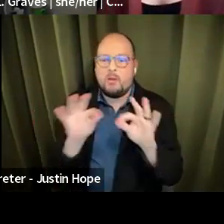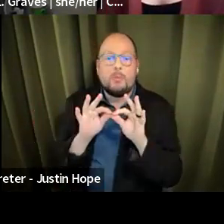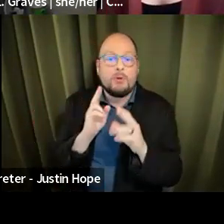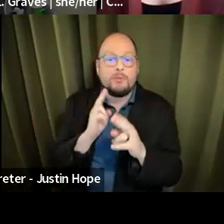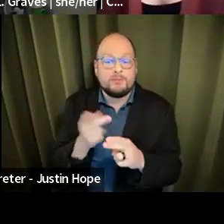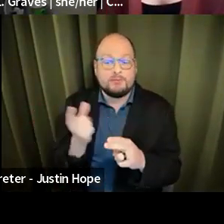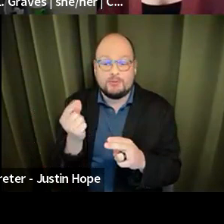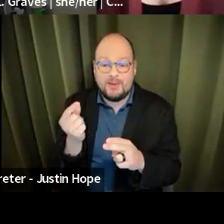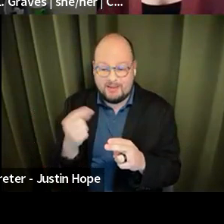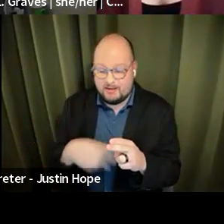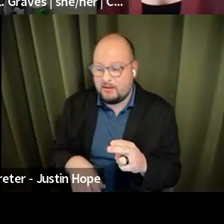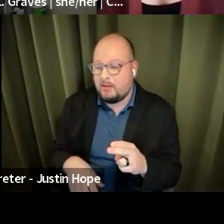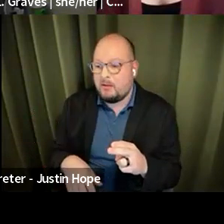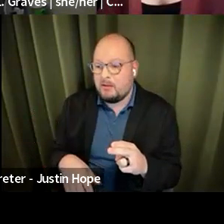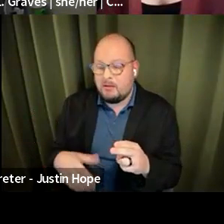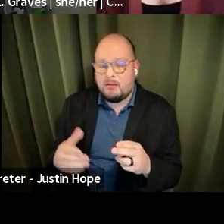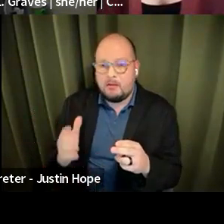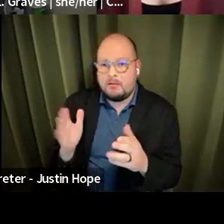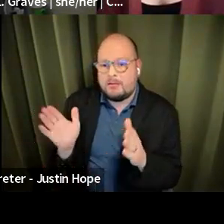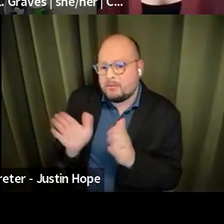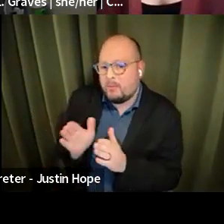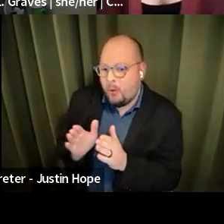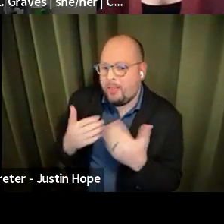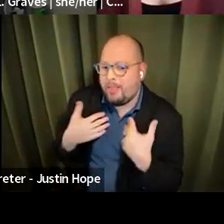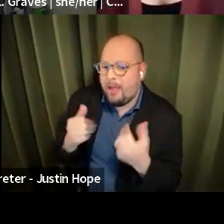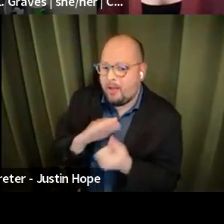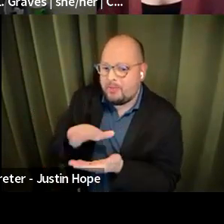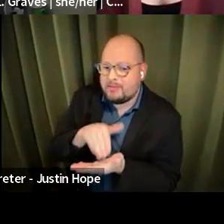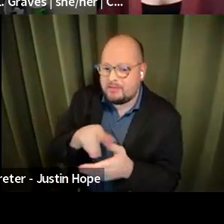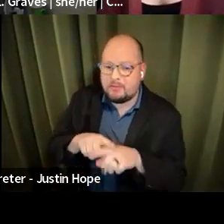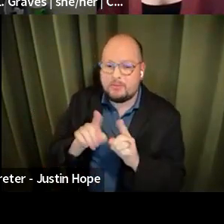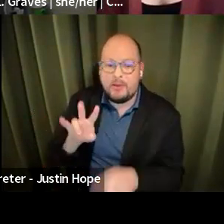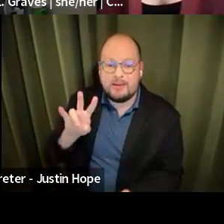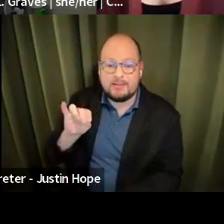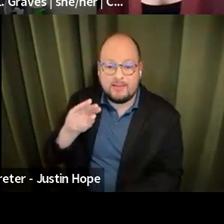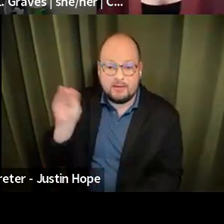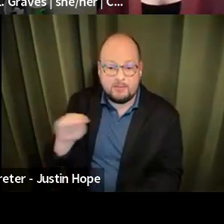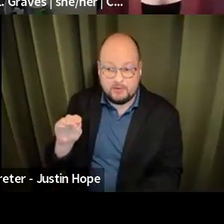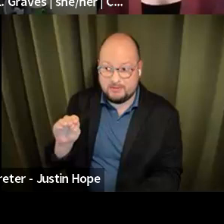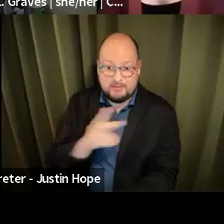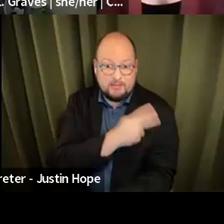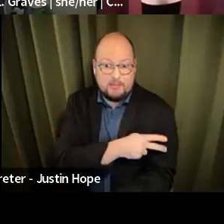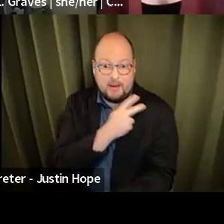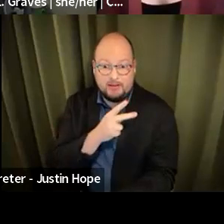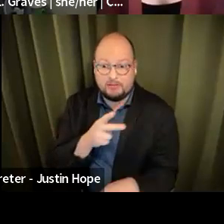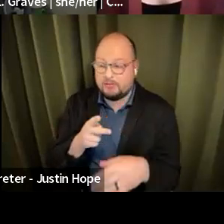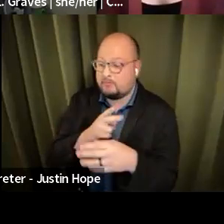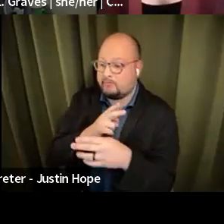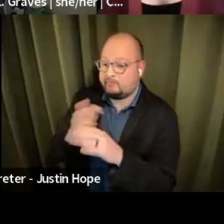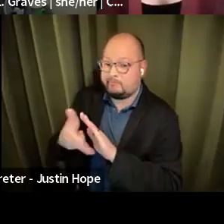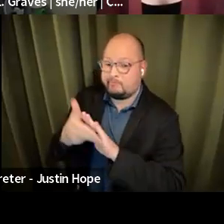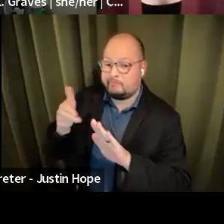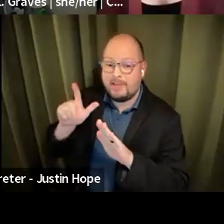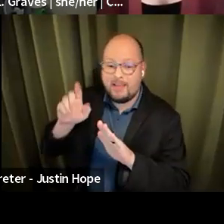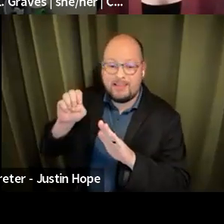are a small health center, 70% of all the patients that come to our health center are considered to be LEP,